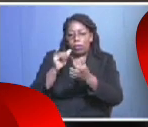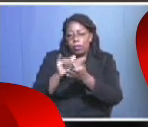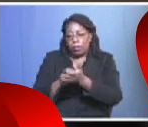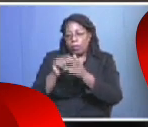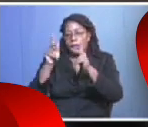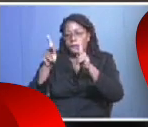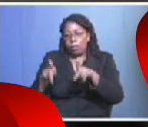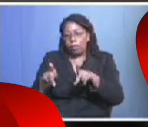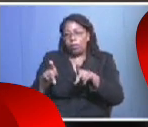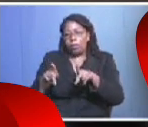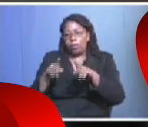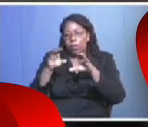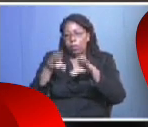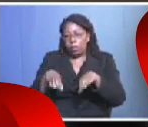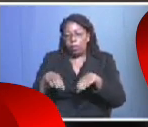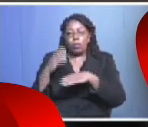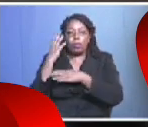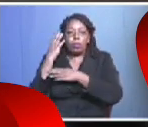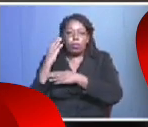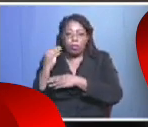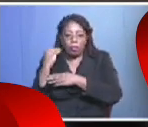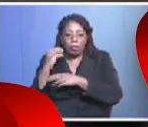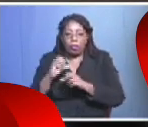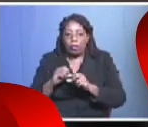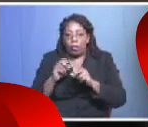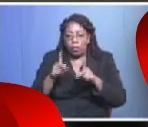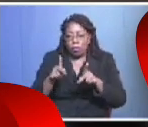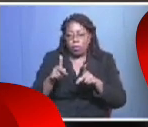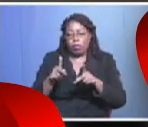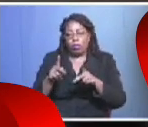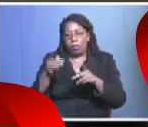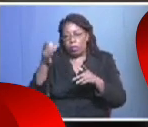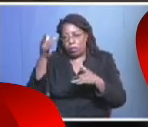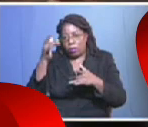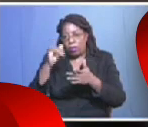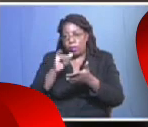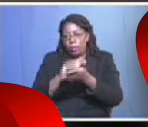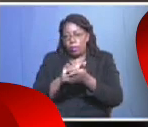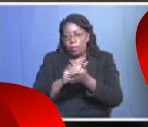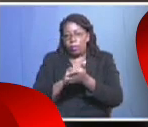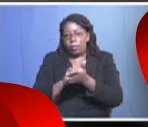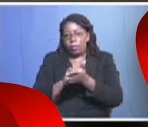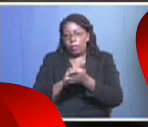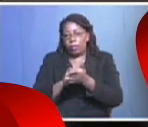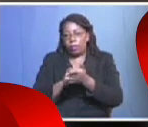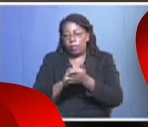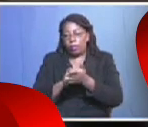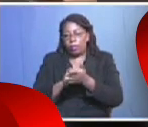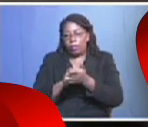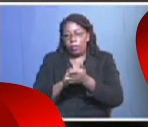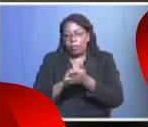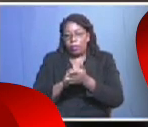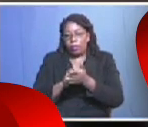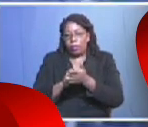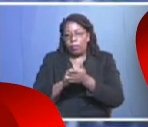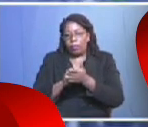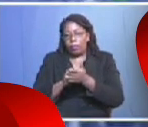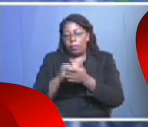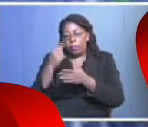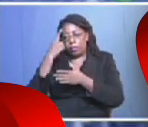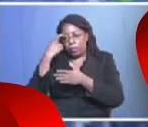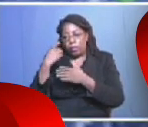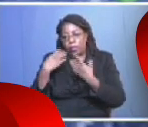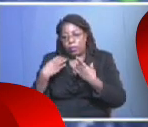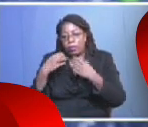would not experience opportunistic infections, which are infections that occur because of a depressed immune